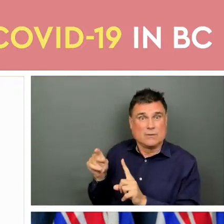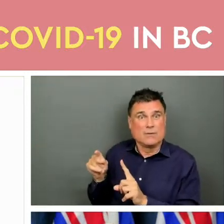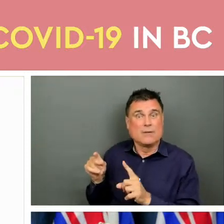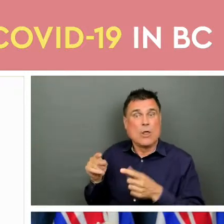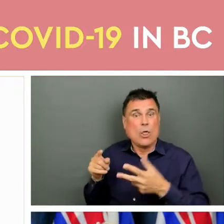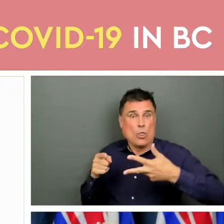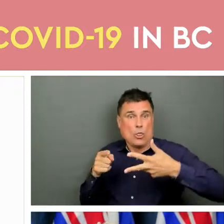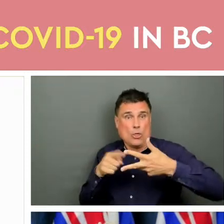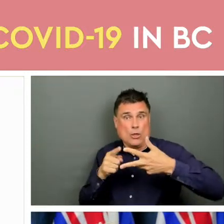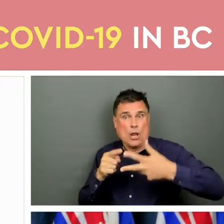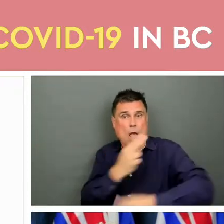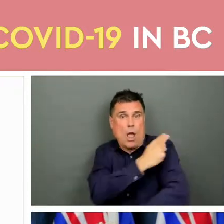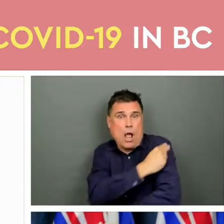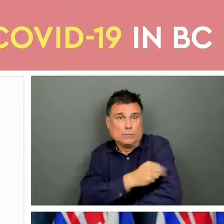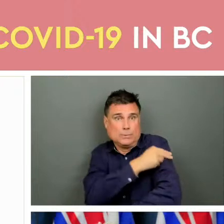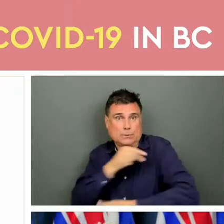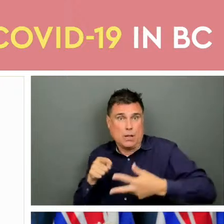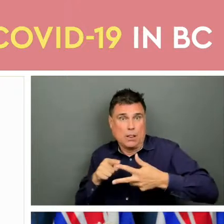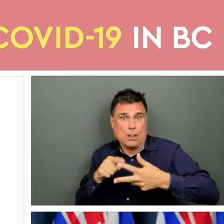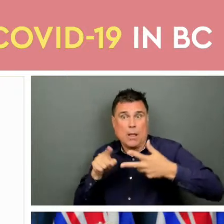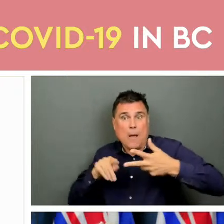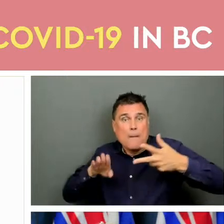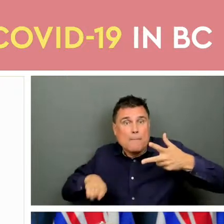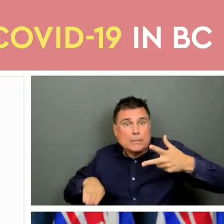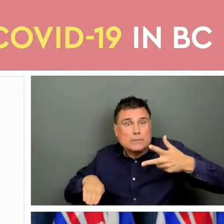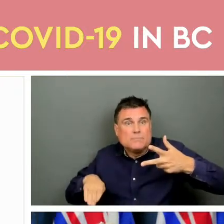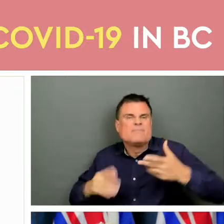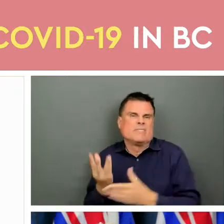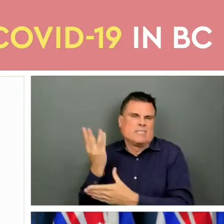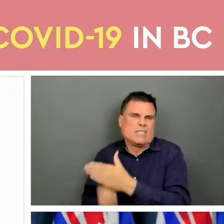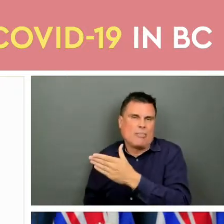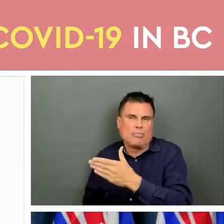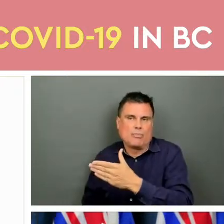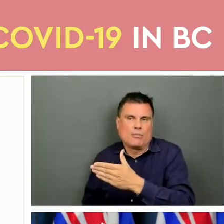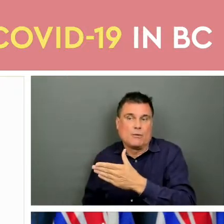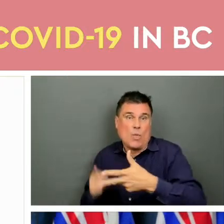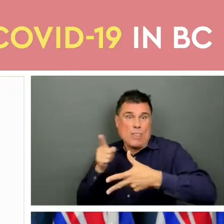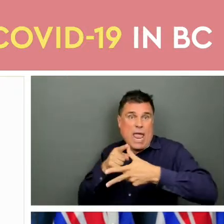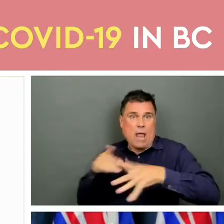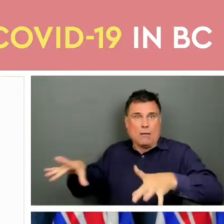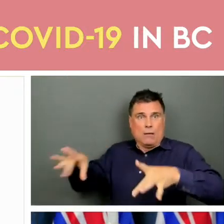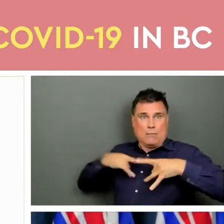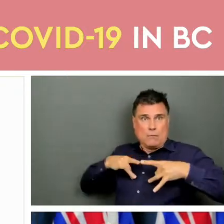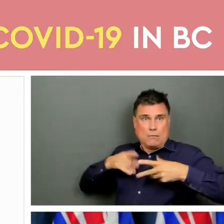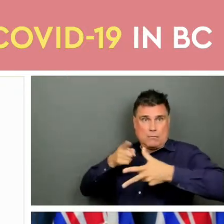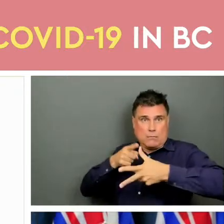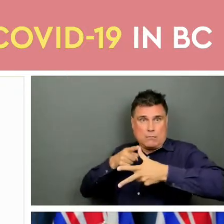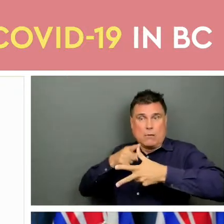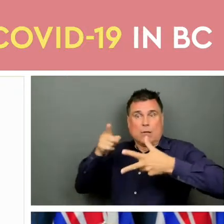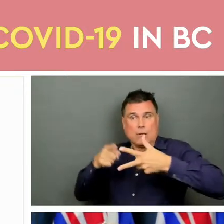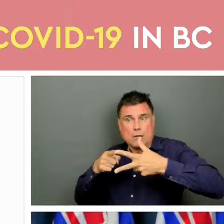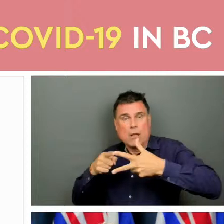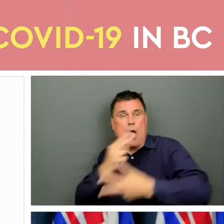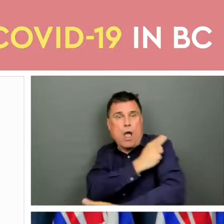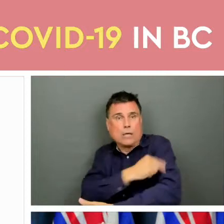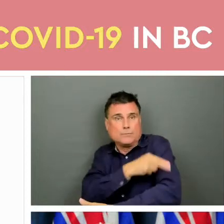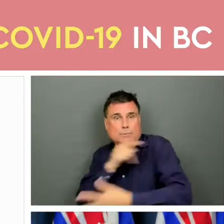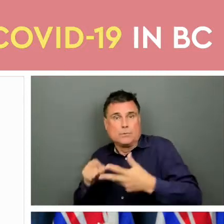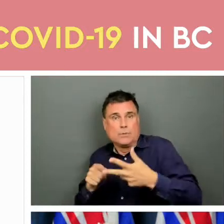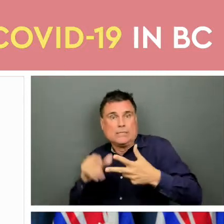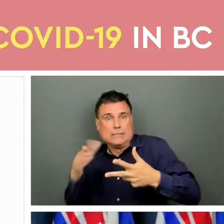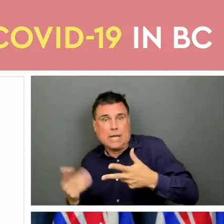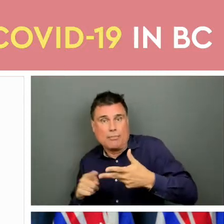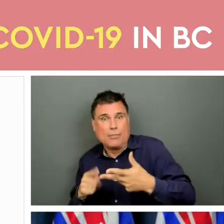the bottom, the number of people who have died from COVID-19 over time. And what we can see quite happily is starting